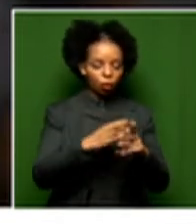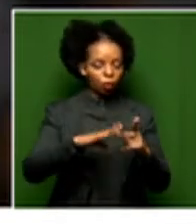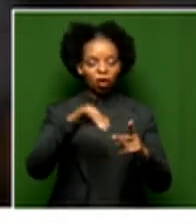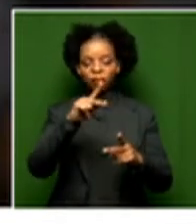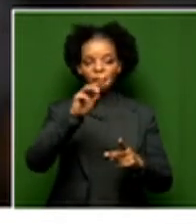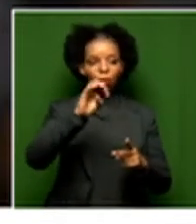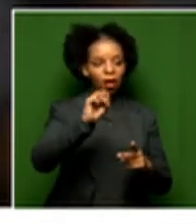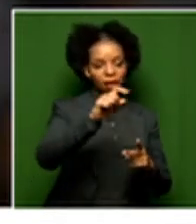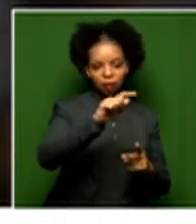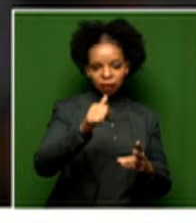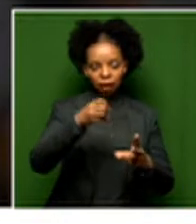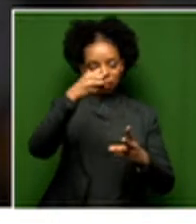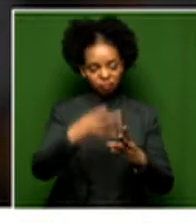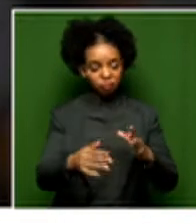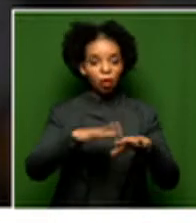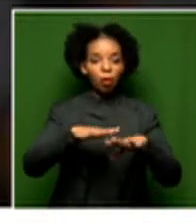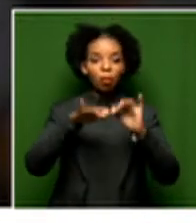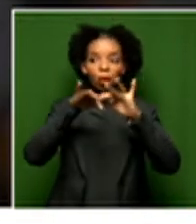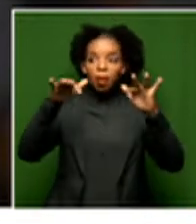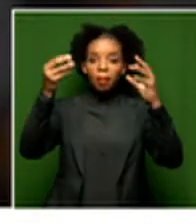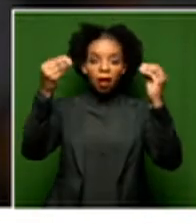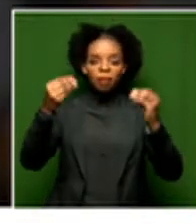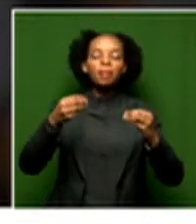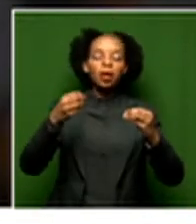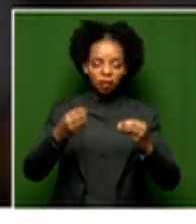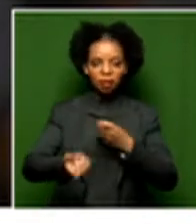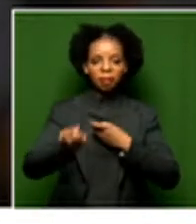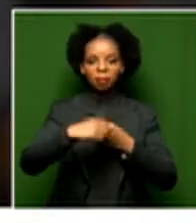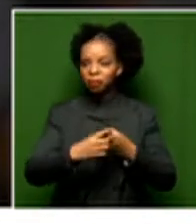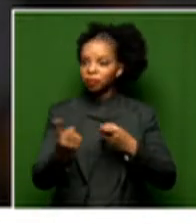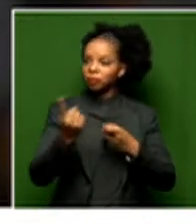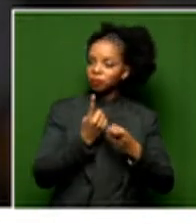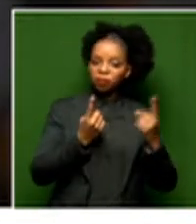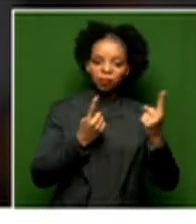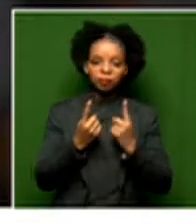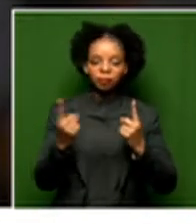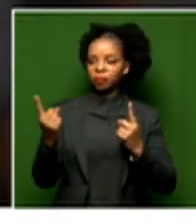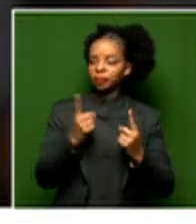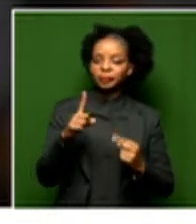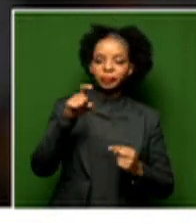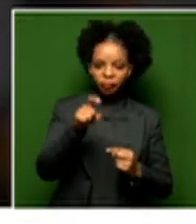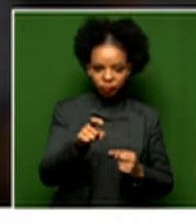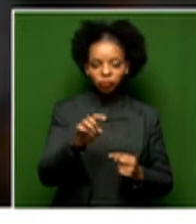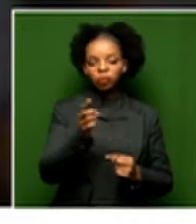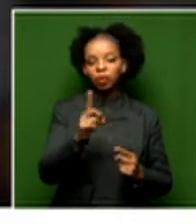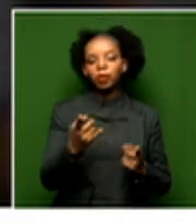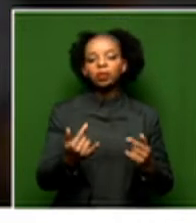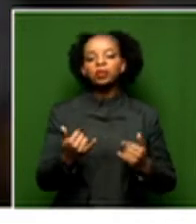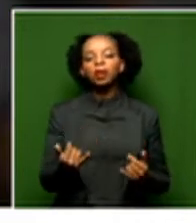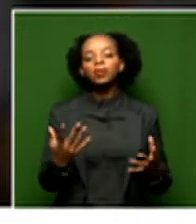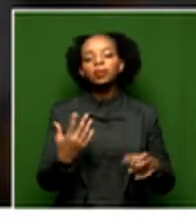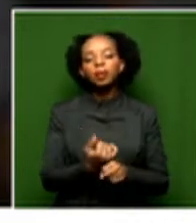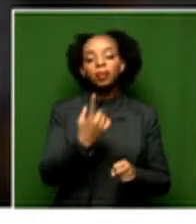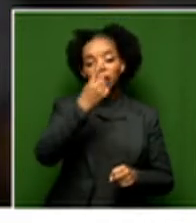other influential people started to come. Even the then finance minister invited us to the budget speech, because now we were